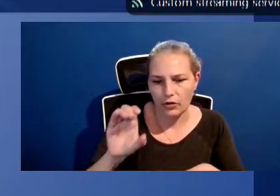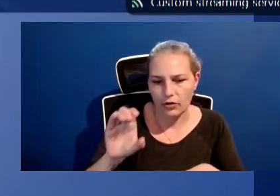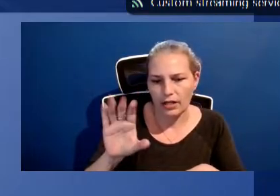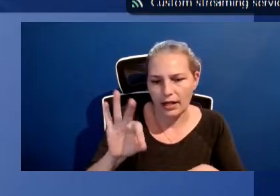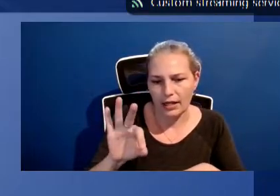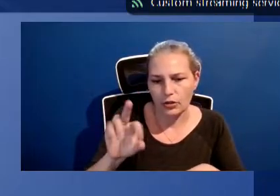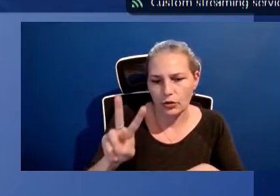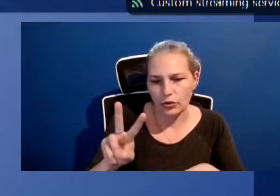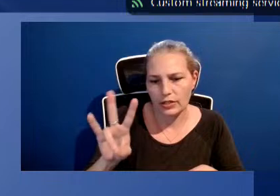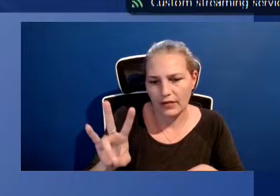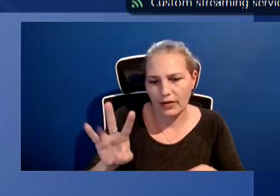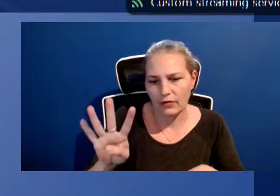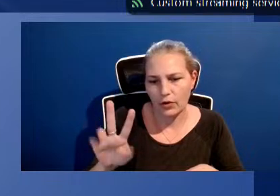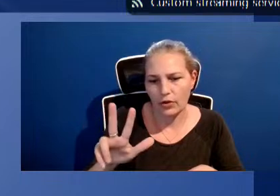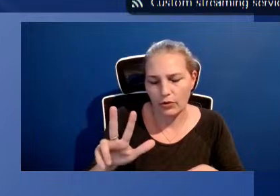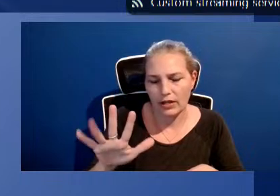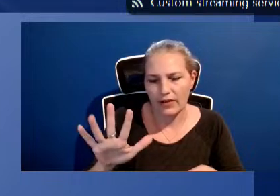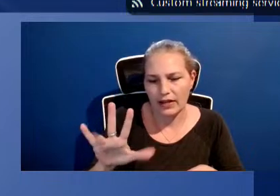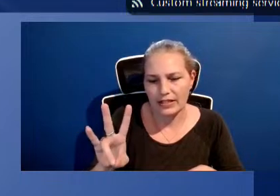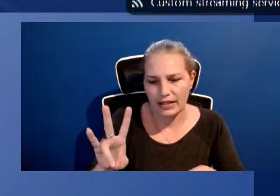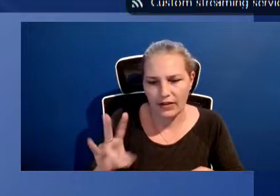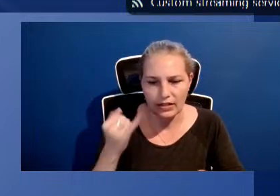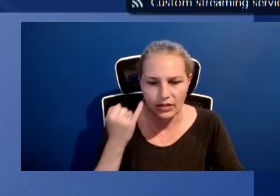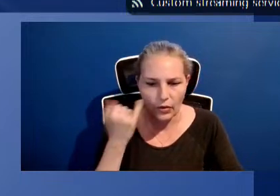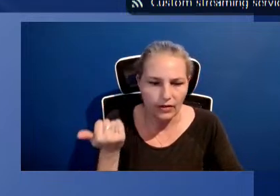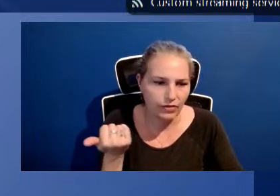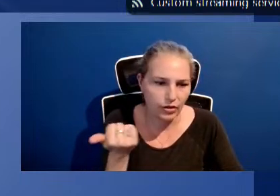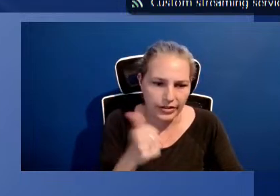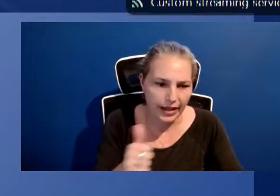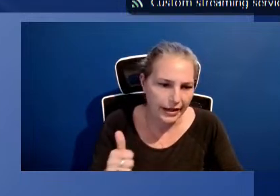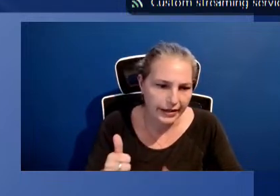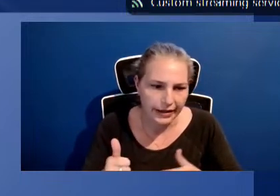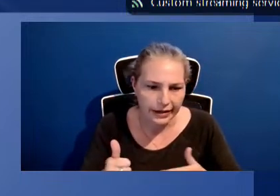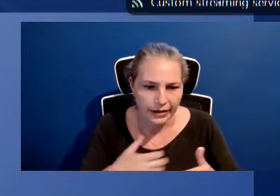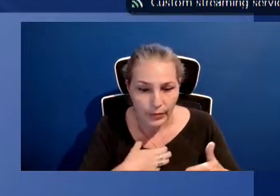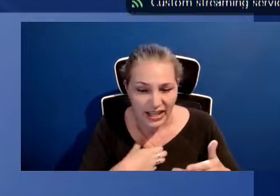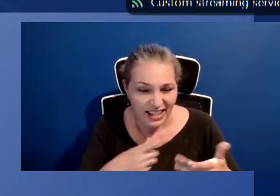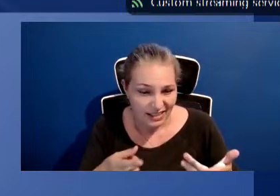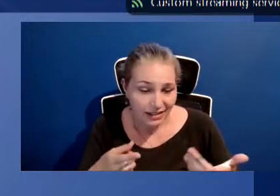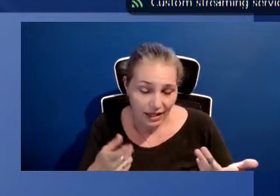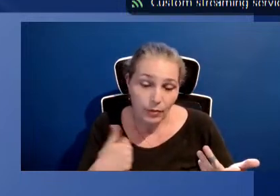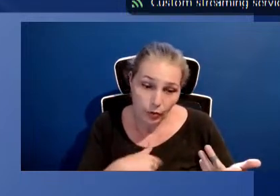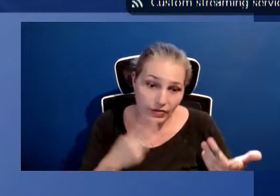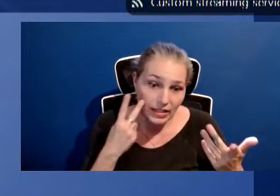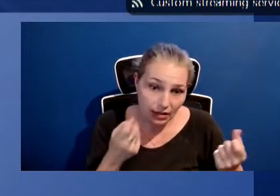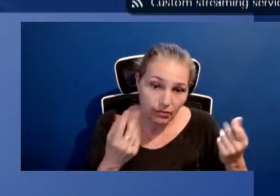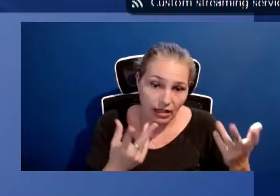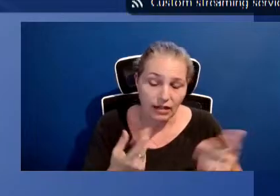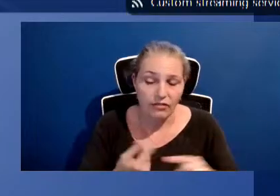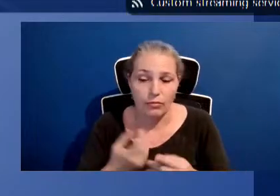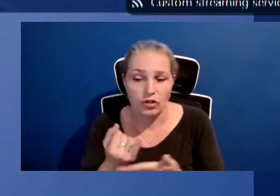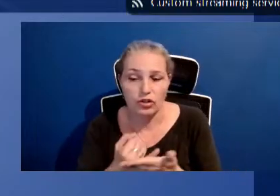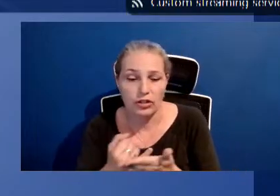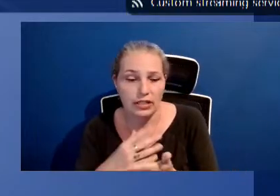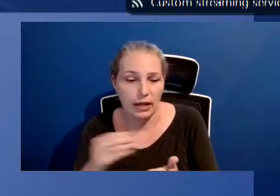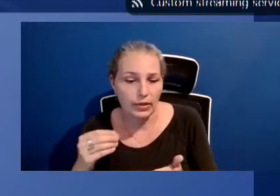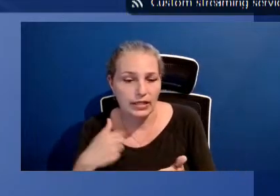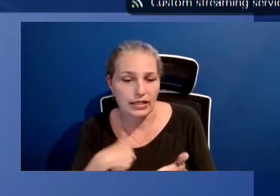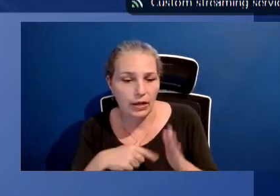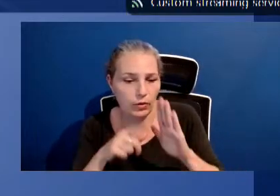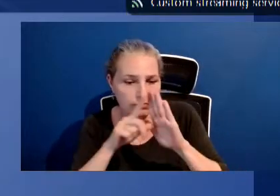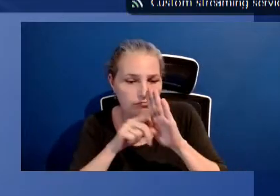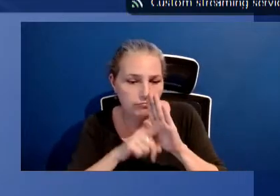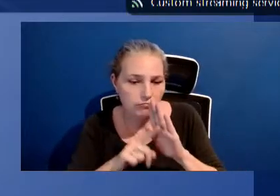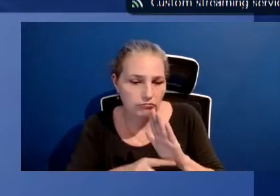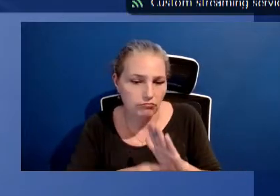1-800-927-4357. As a result of the numerous complaints and issues we've seen from insurance companies, of course, this has led to us with the investigation into State